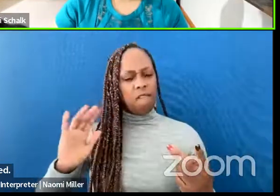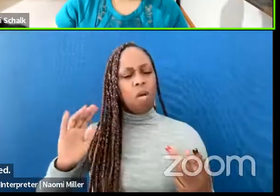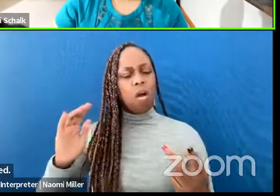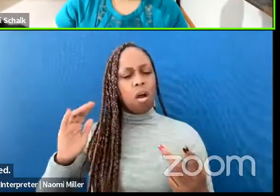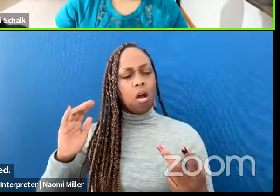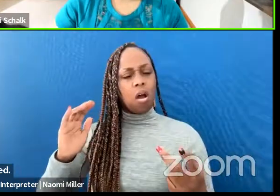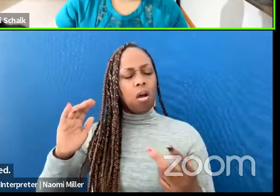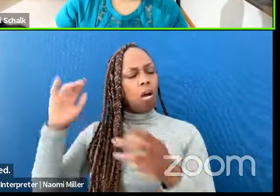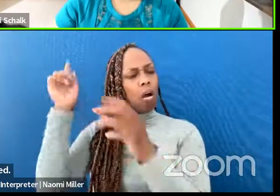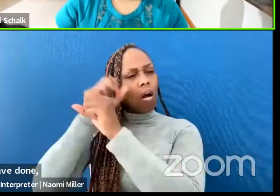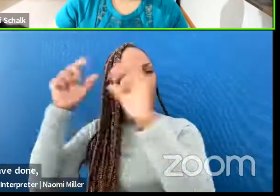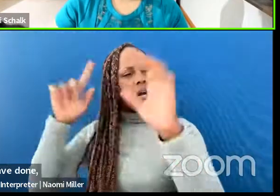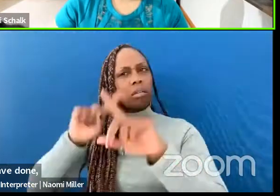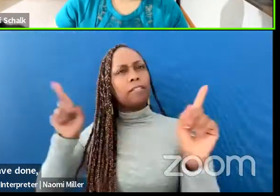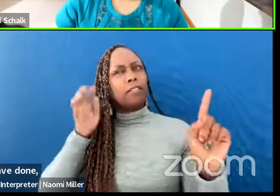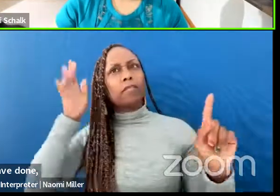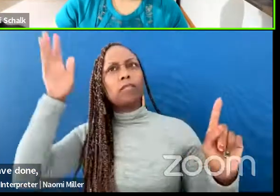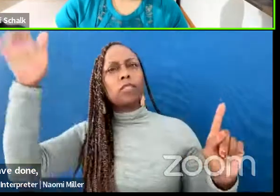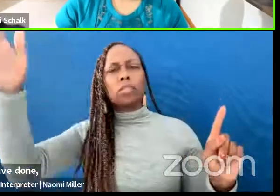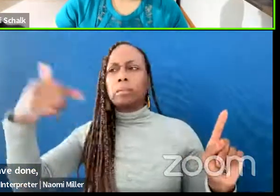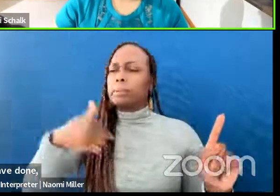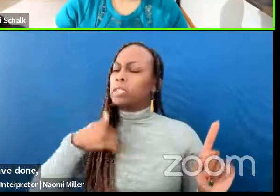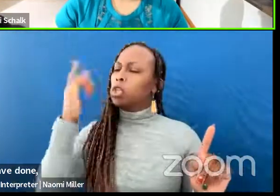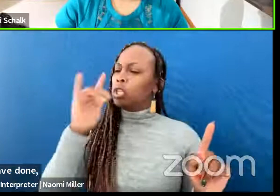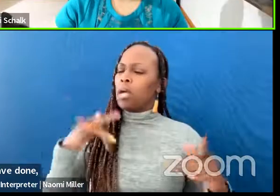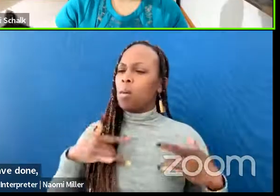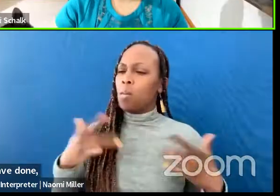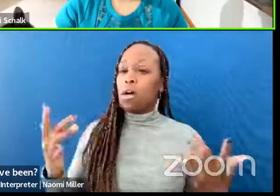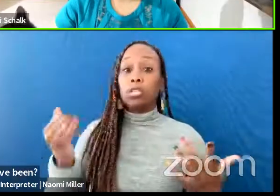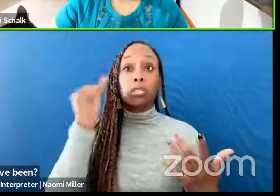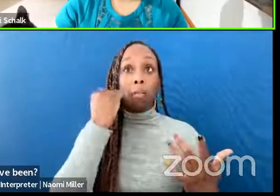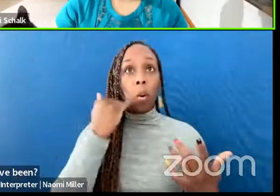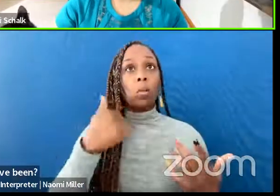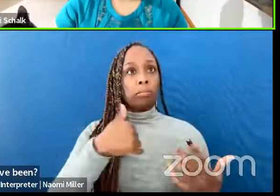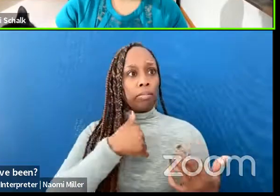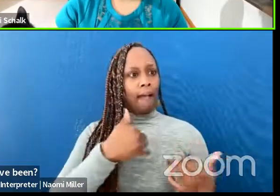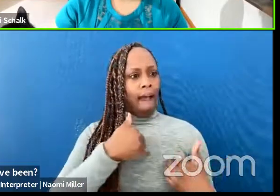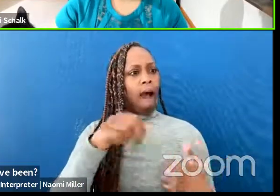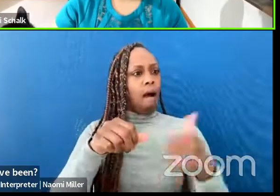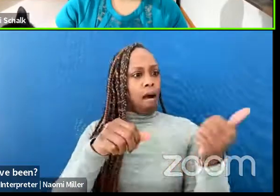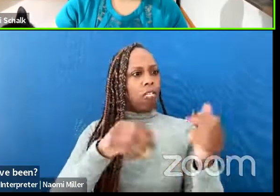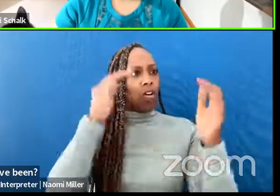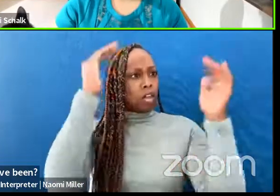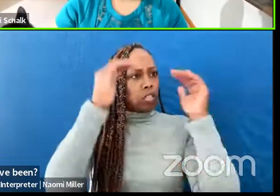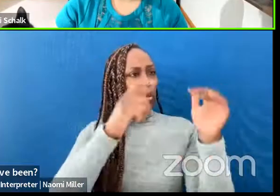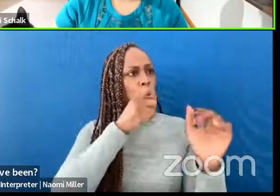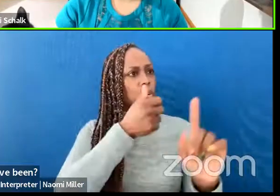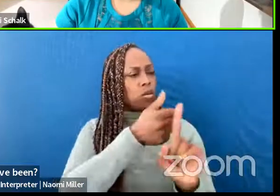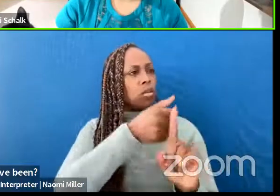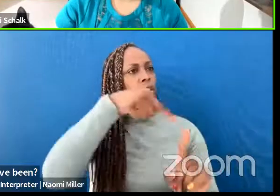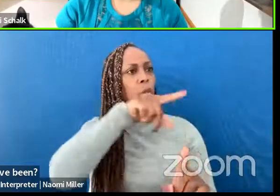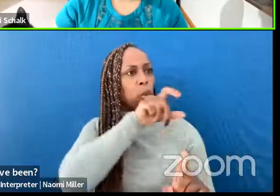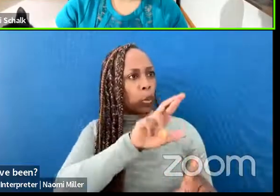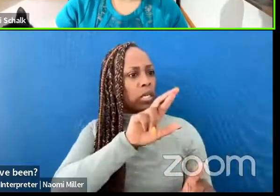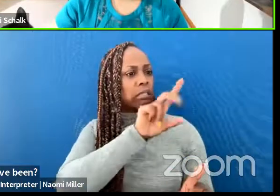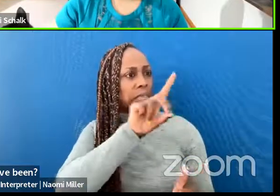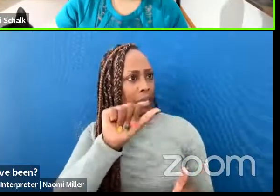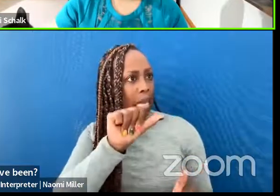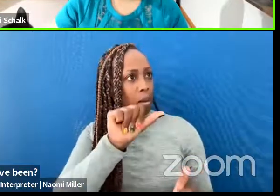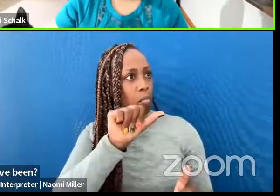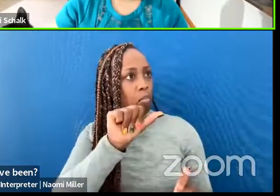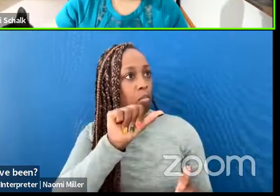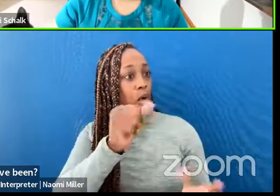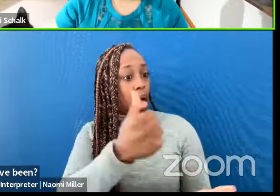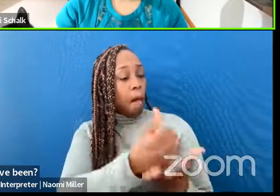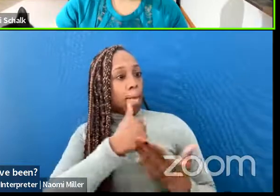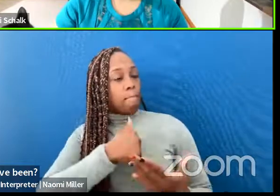we had had a queer or disabled adult around who let us know we were perfect as we were, that we were going